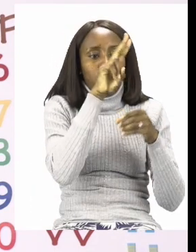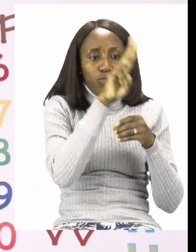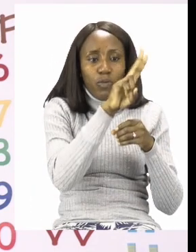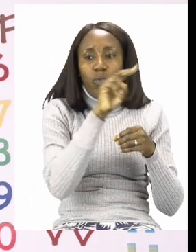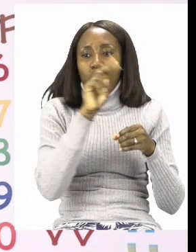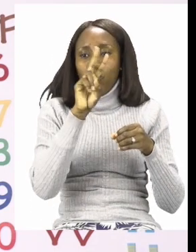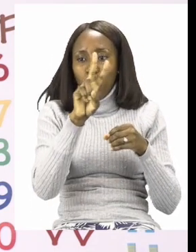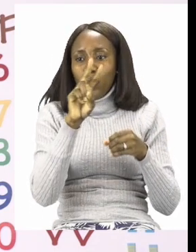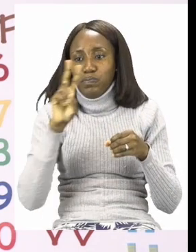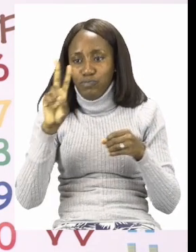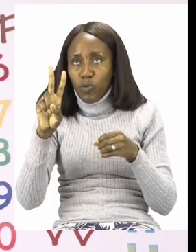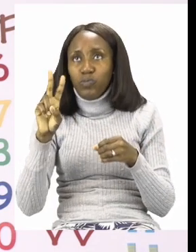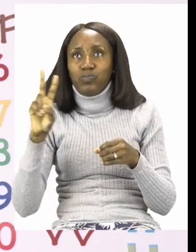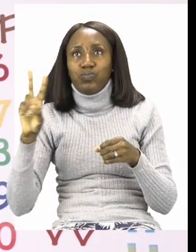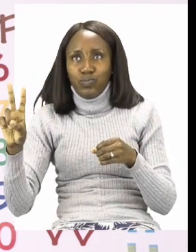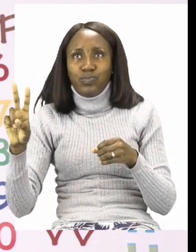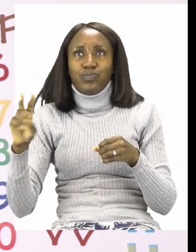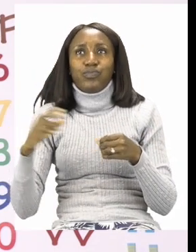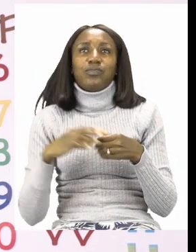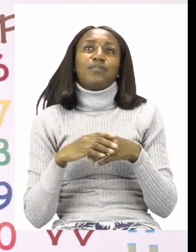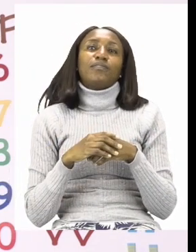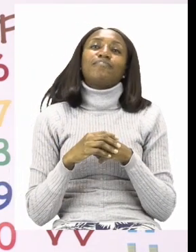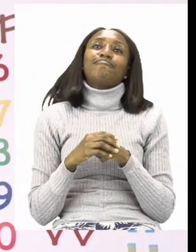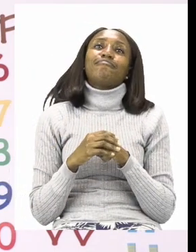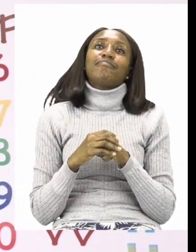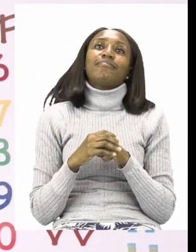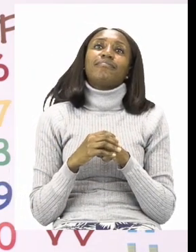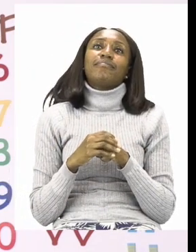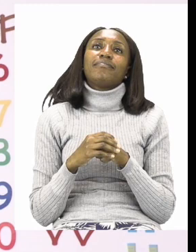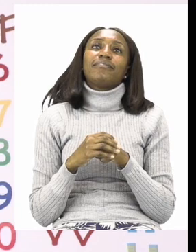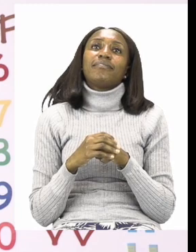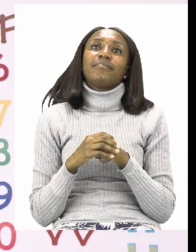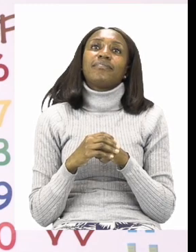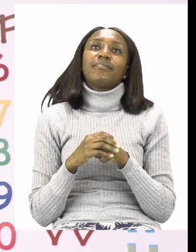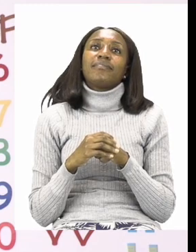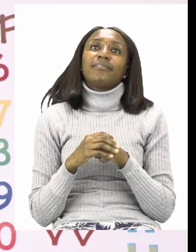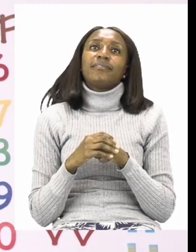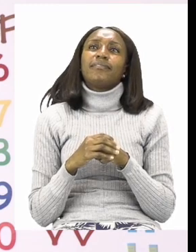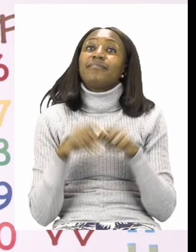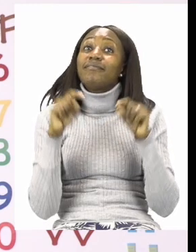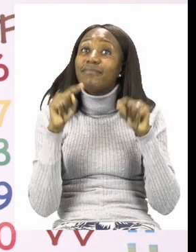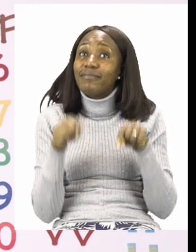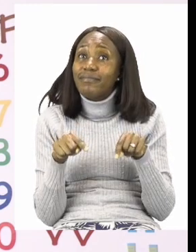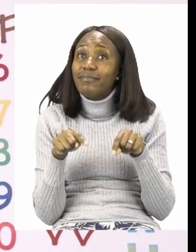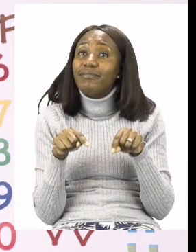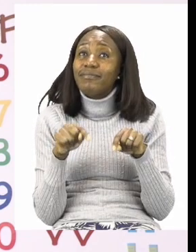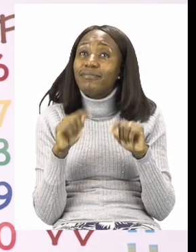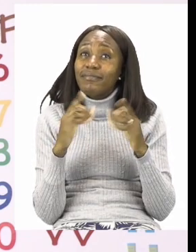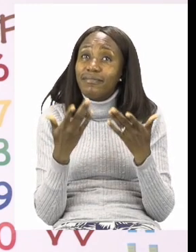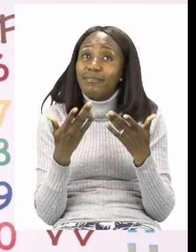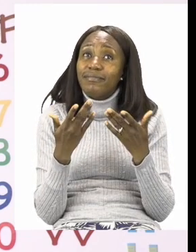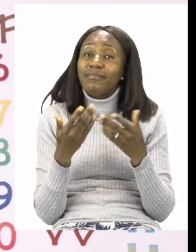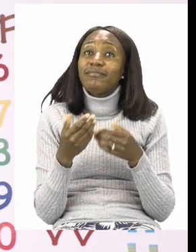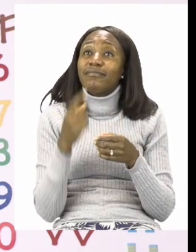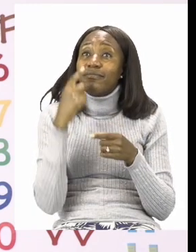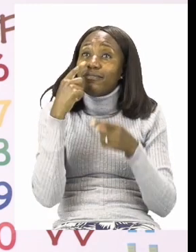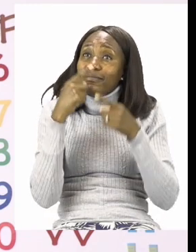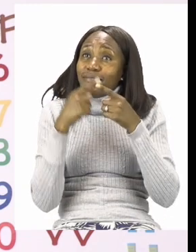in each group. Okay, so then we say